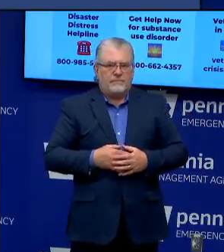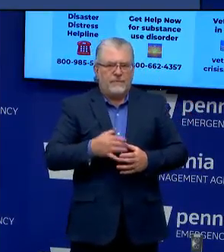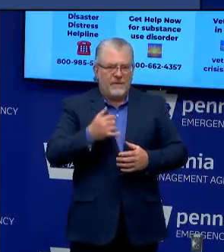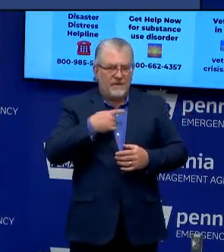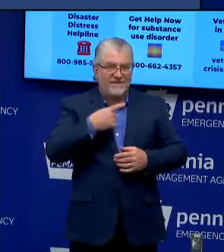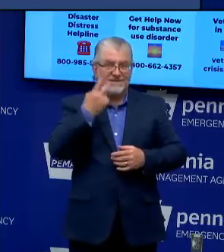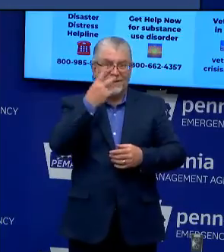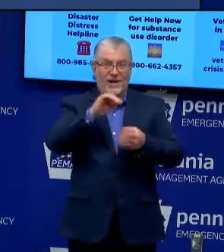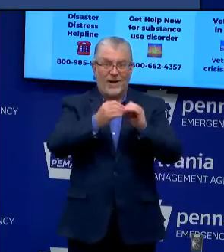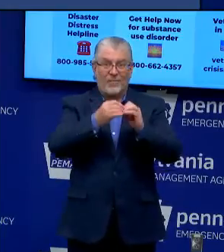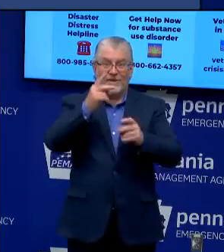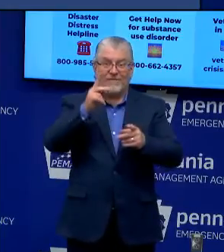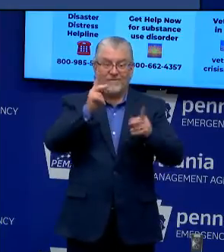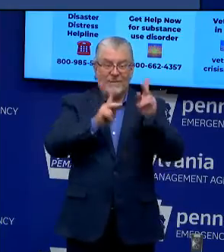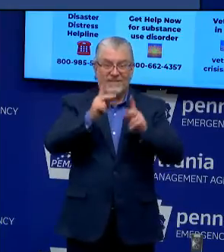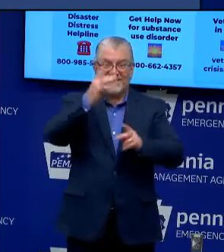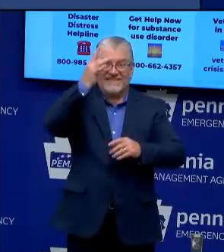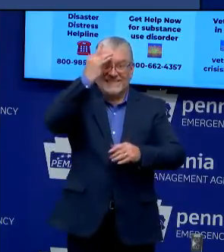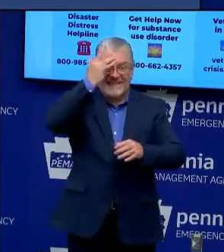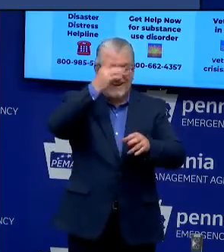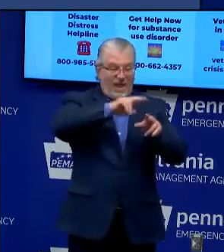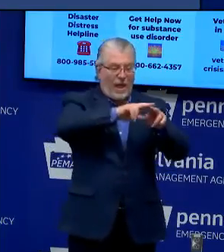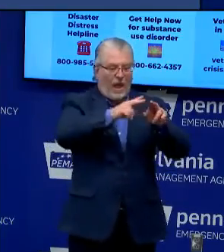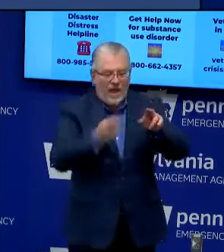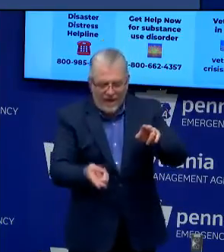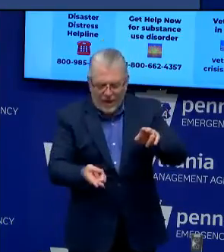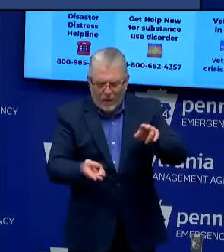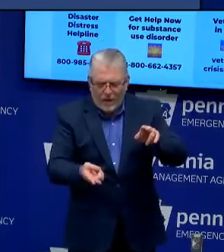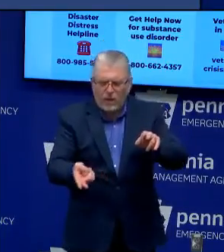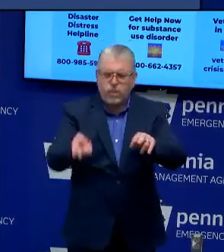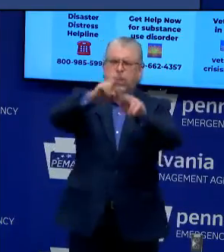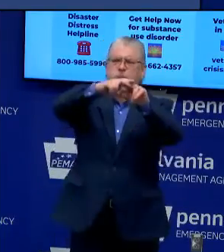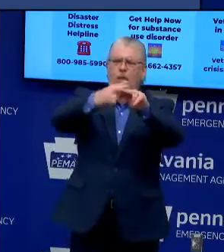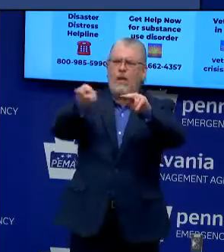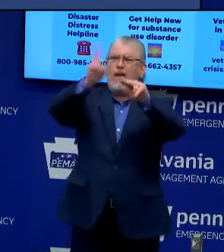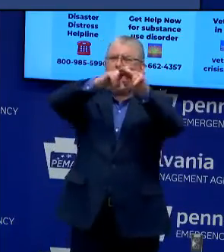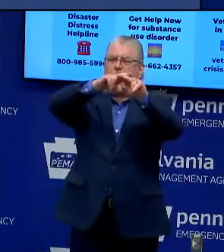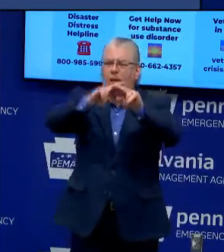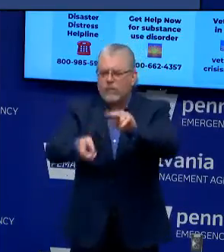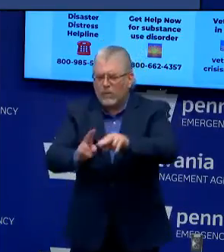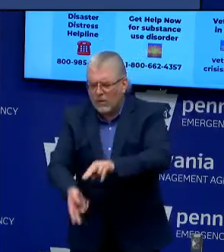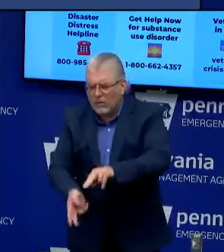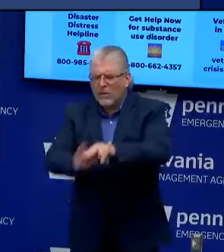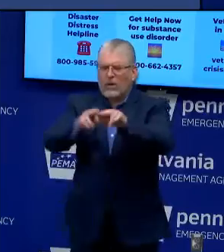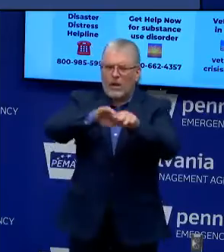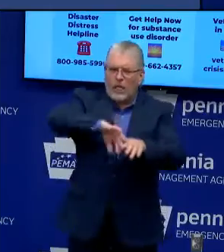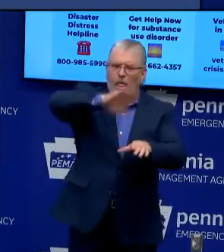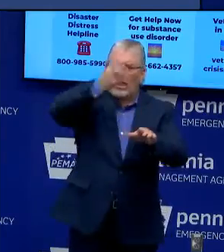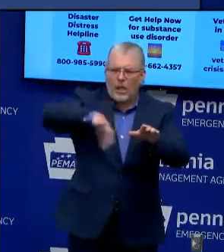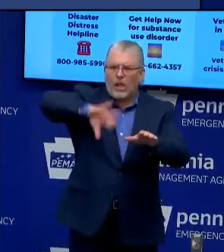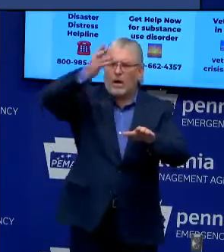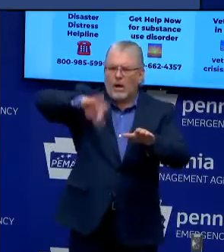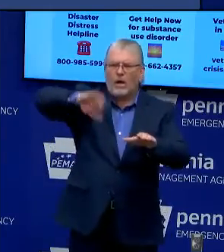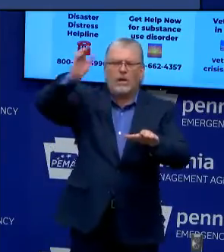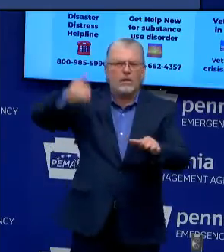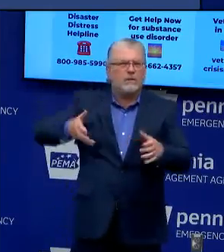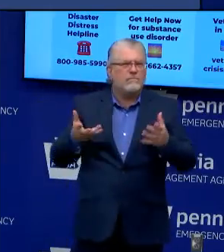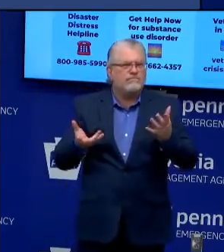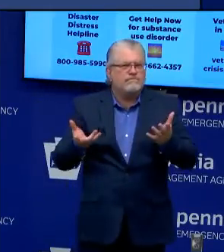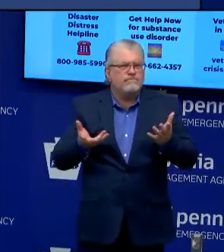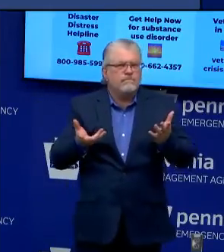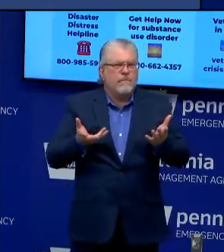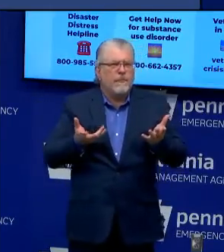chances in reopening? Well, we didn't have a spike in cases today. We did have an increase in deaths due to the reasons that I've